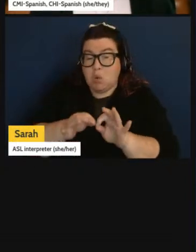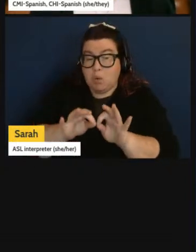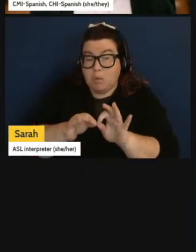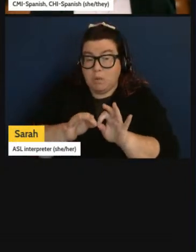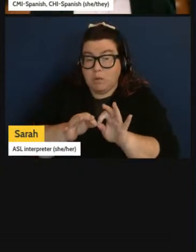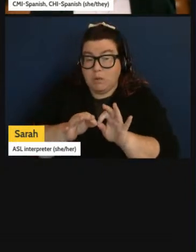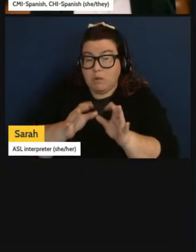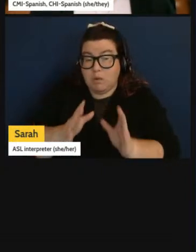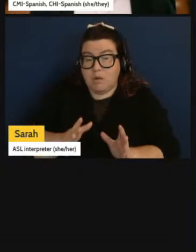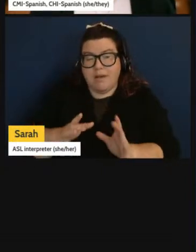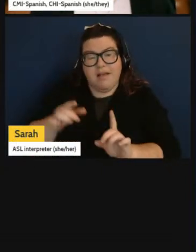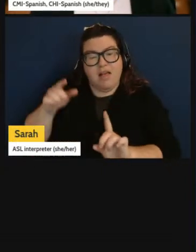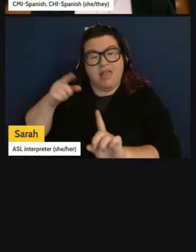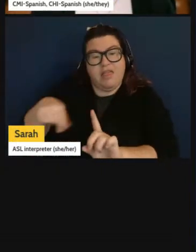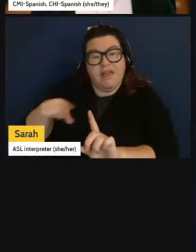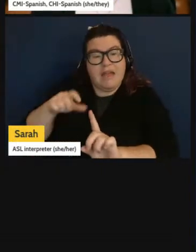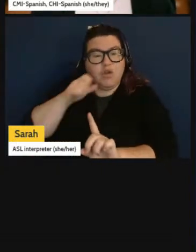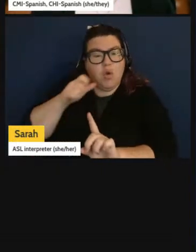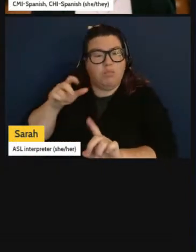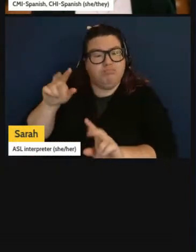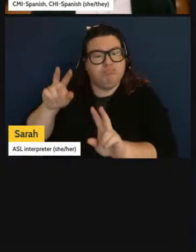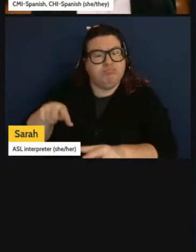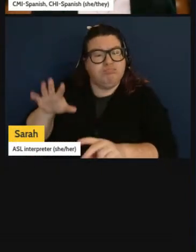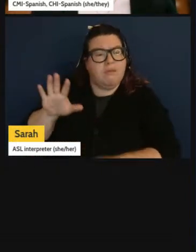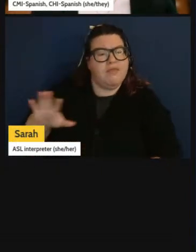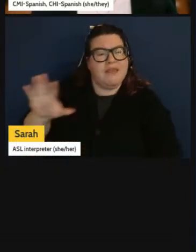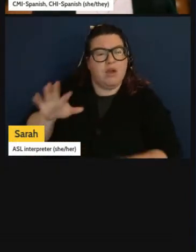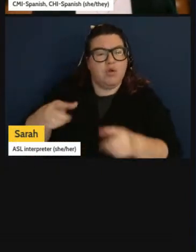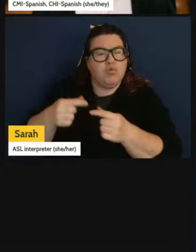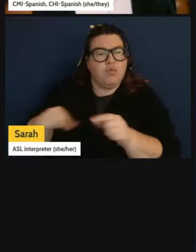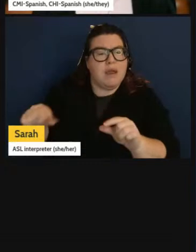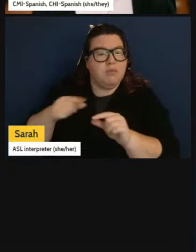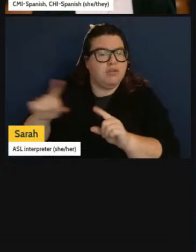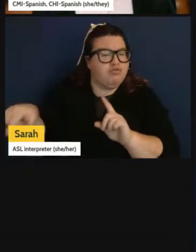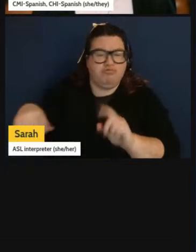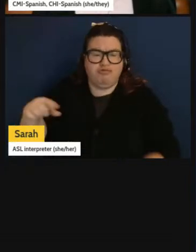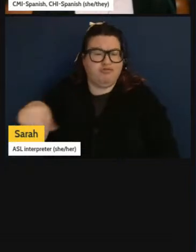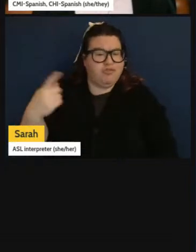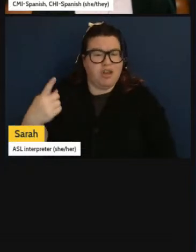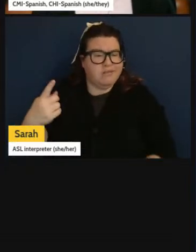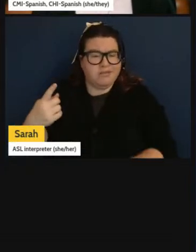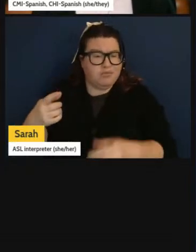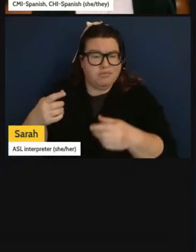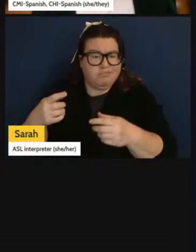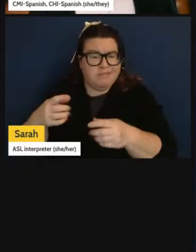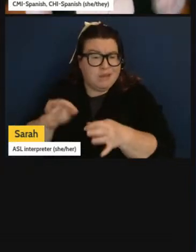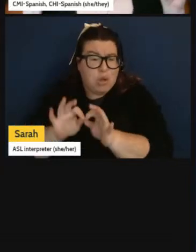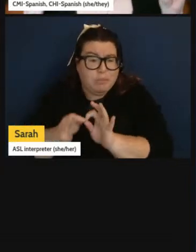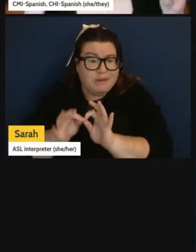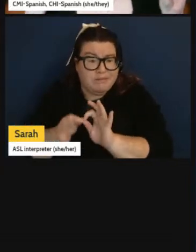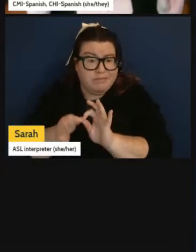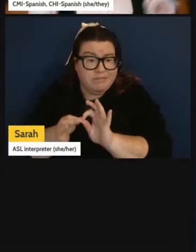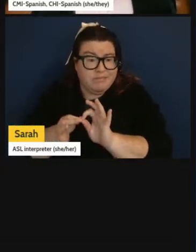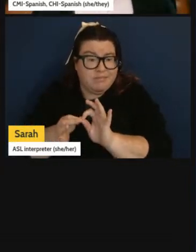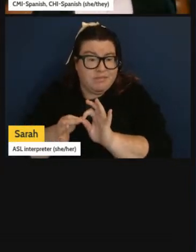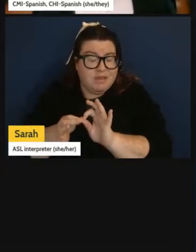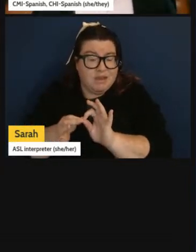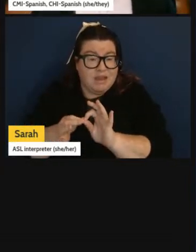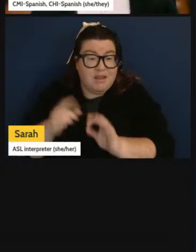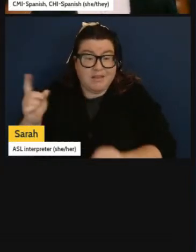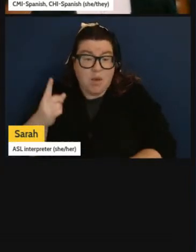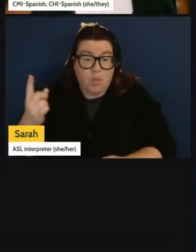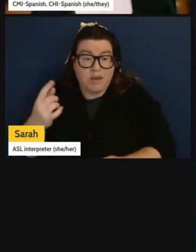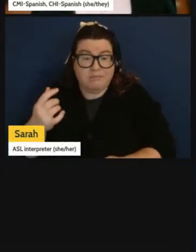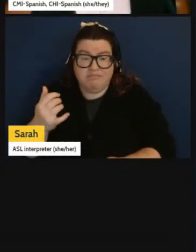be interpreters who don't judge people's grammar and just interpret it. Someone uses incorrect